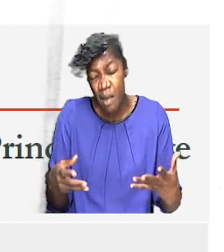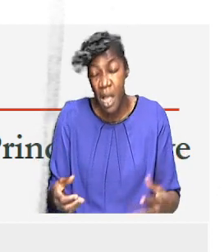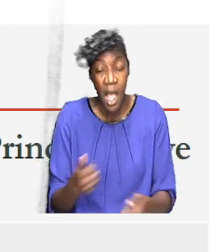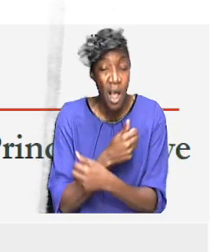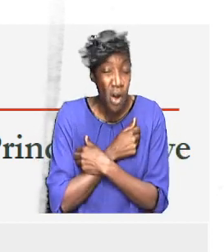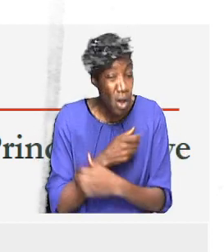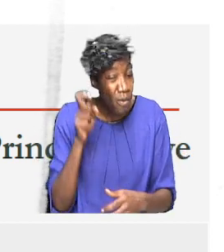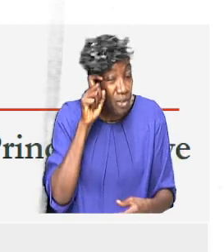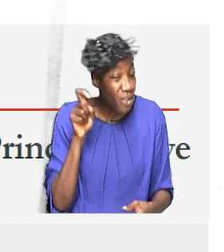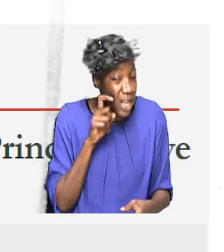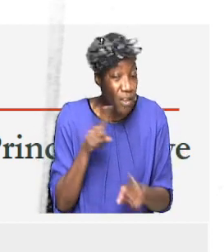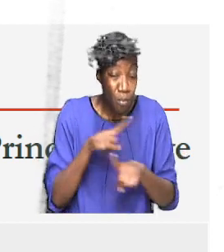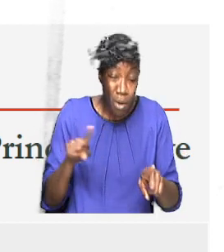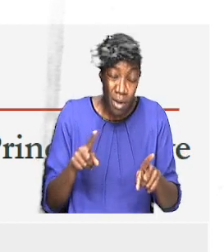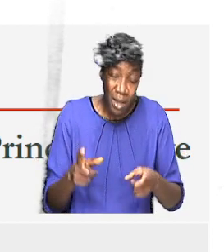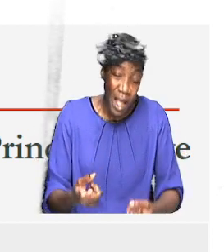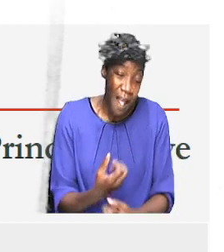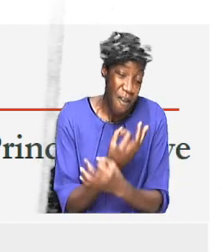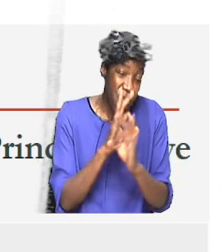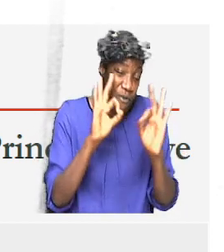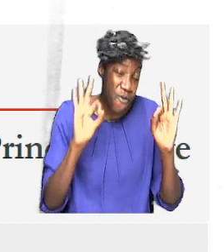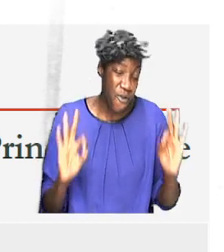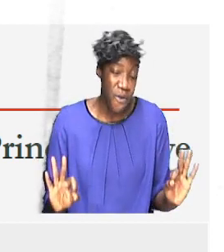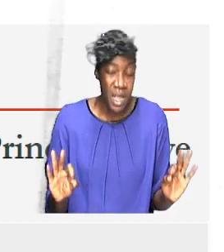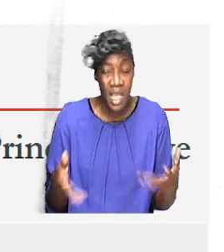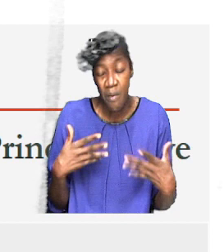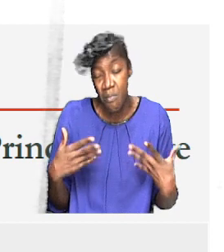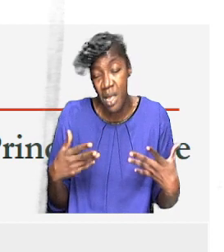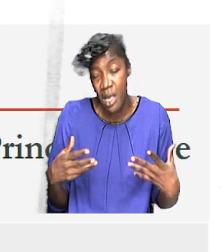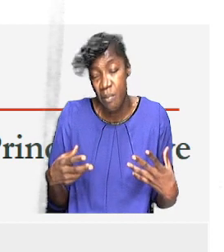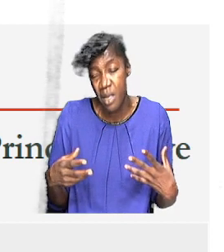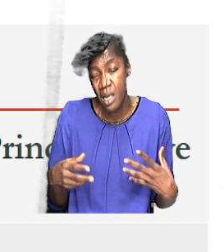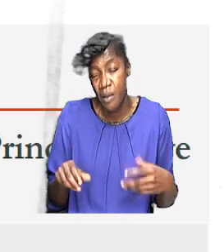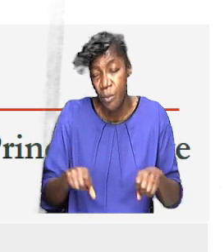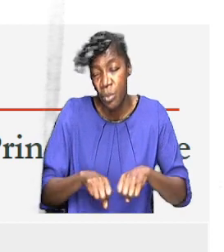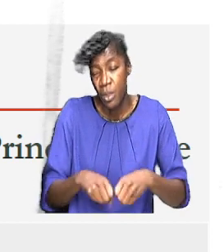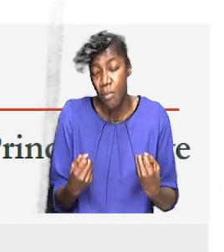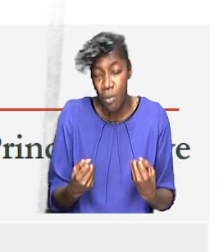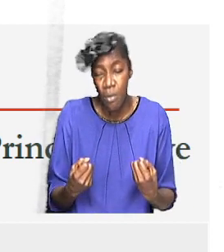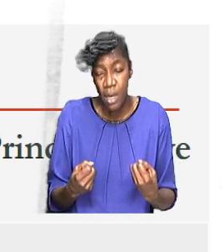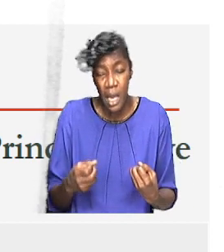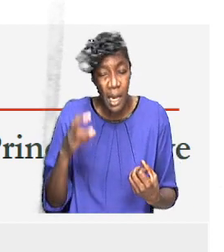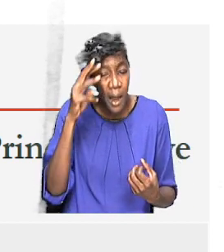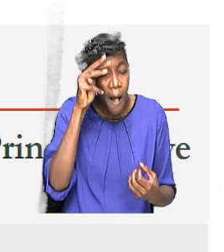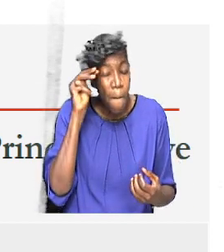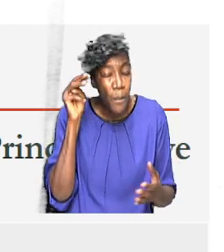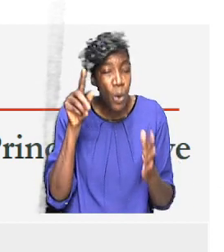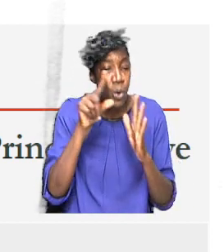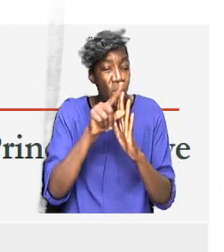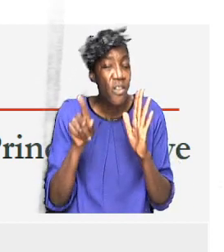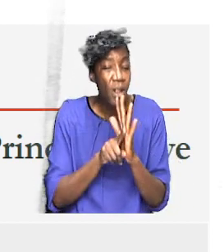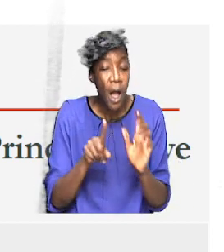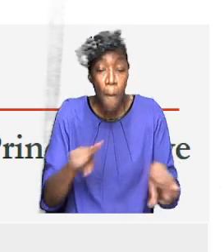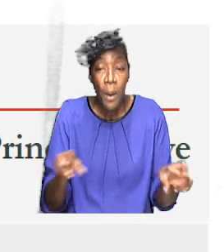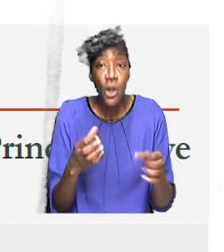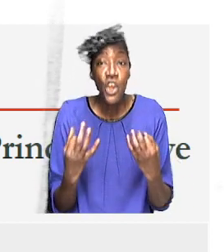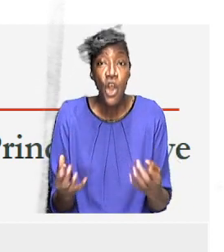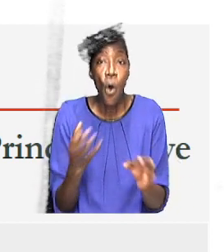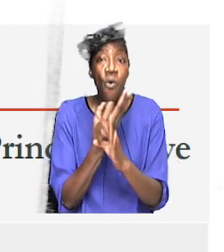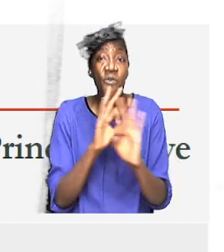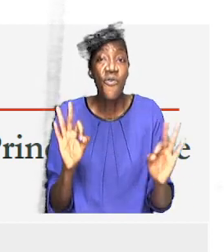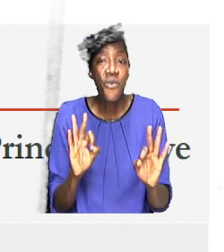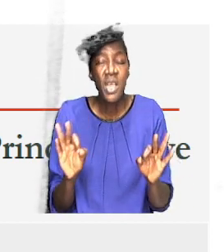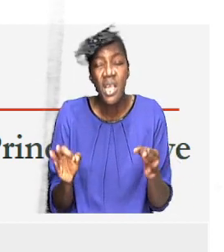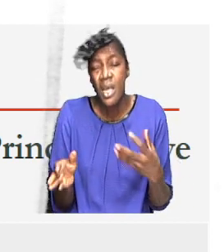she was free from that. She probably had been broken the laws of Moses, but she was free from that. It